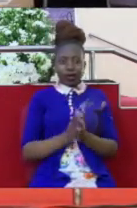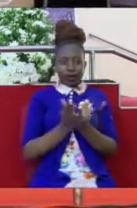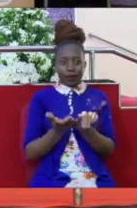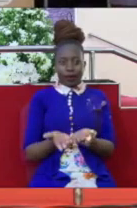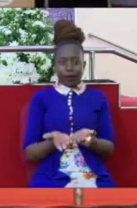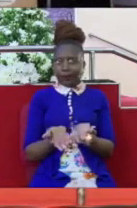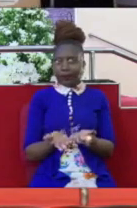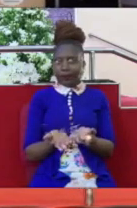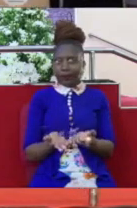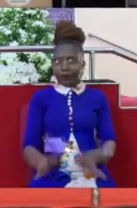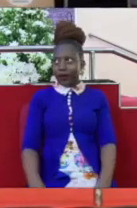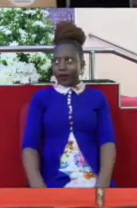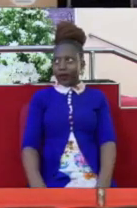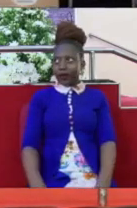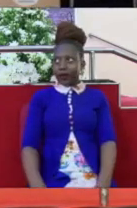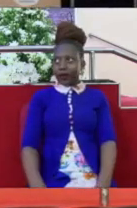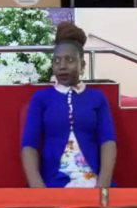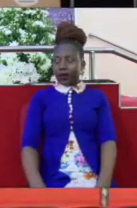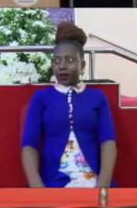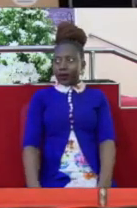Proverbs. Katika kitabu cha Mithali.